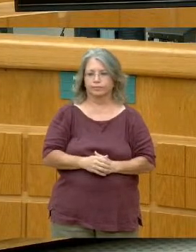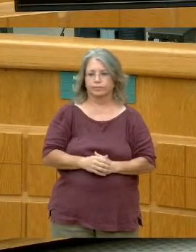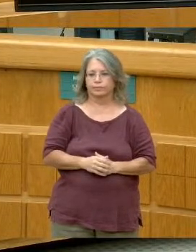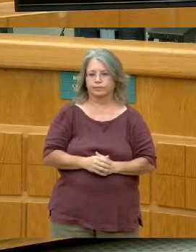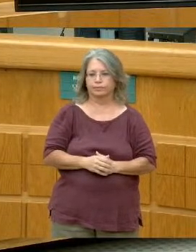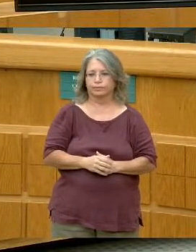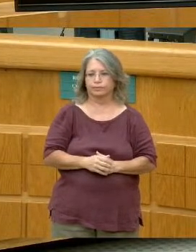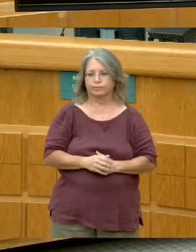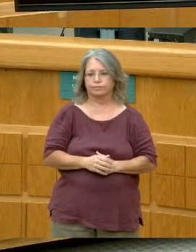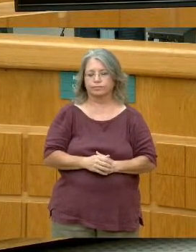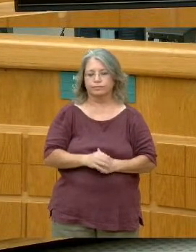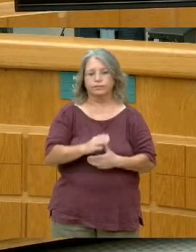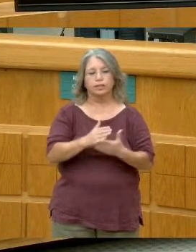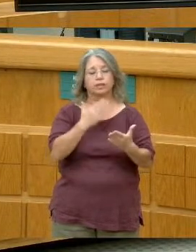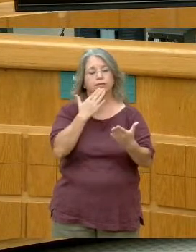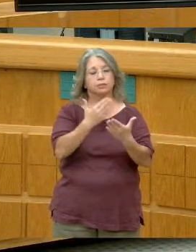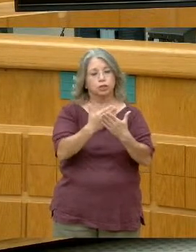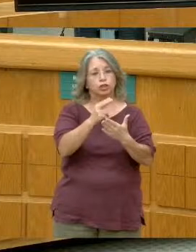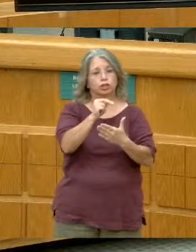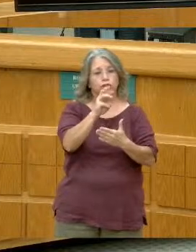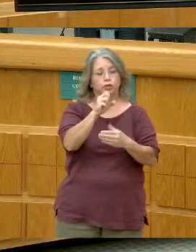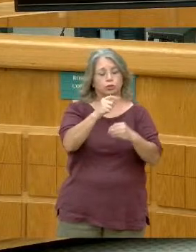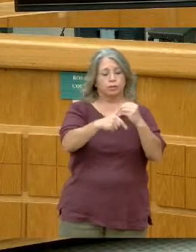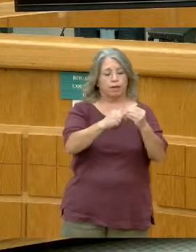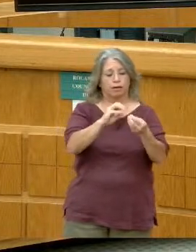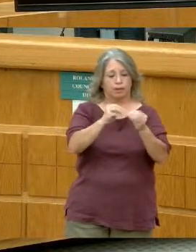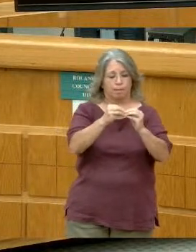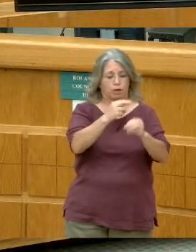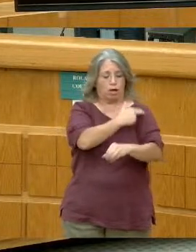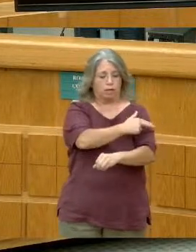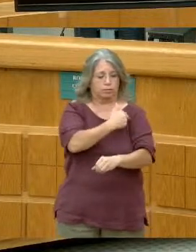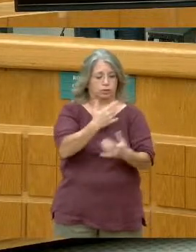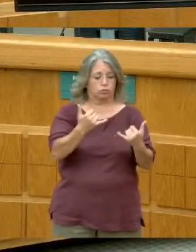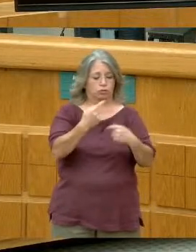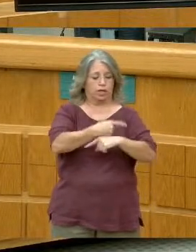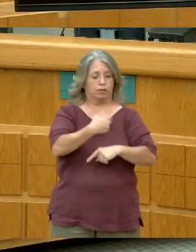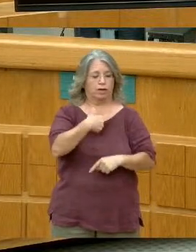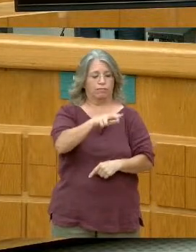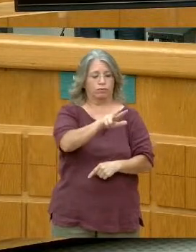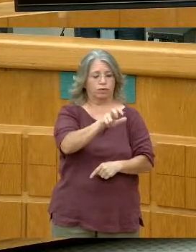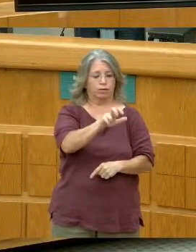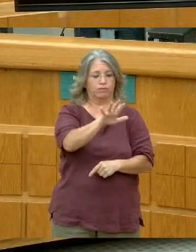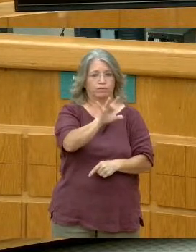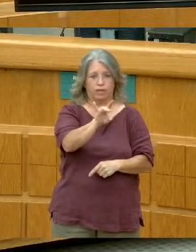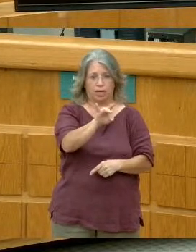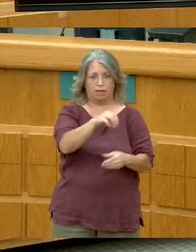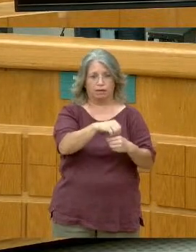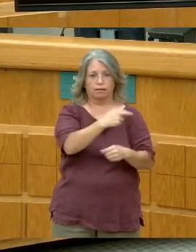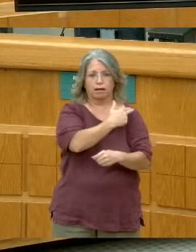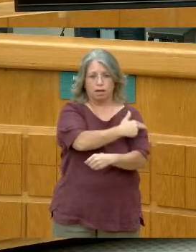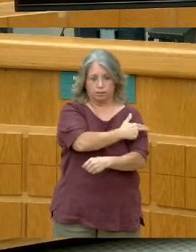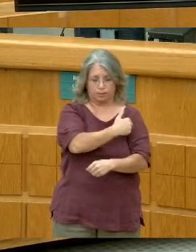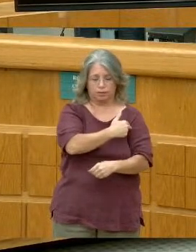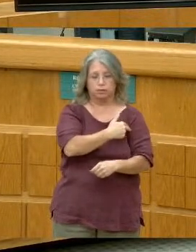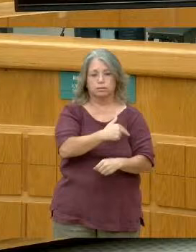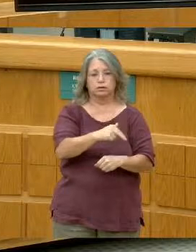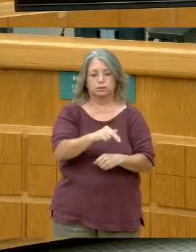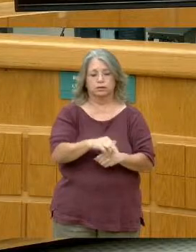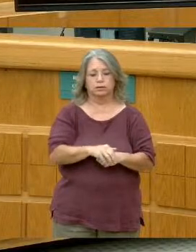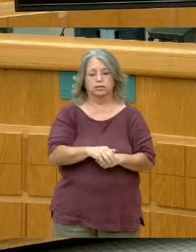Okay, some good news on the hospitalized patients. So today there's 358 in the hospital recovering from